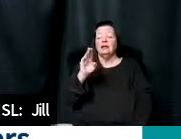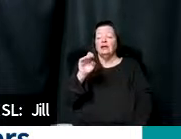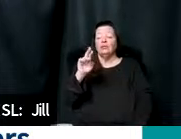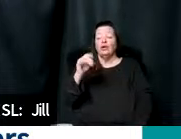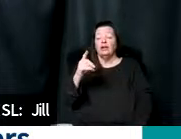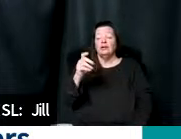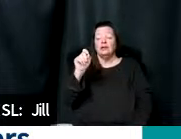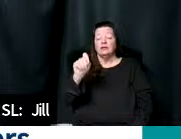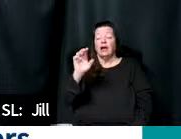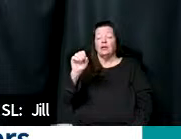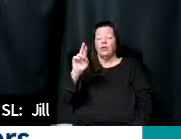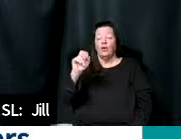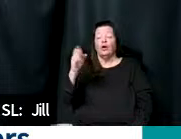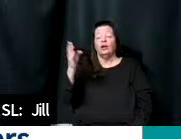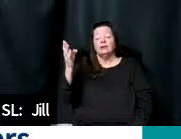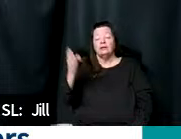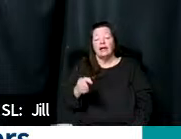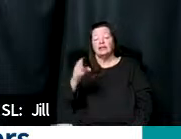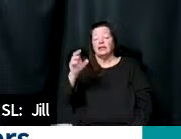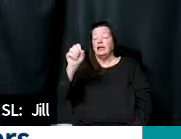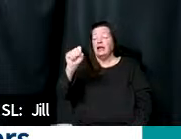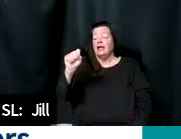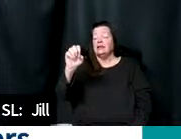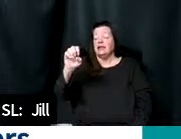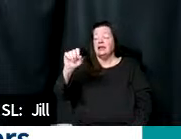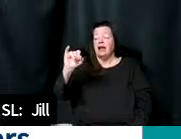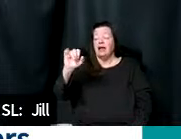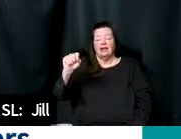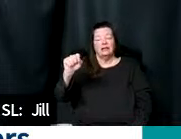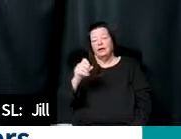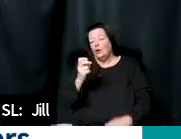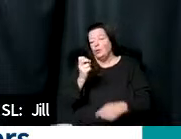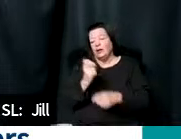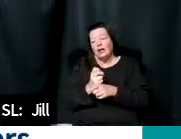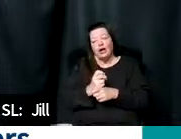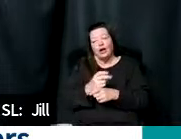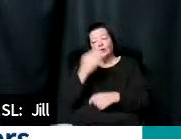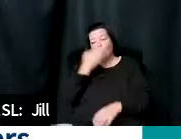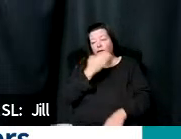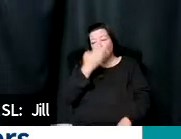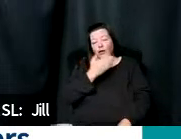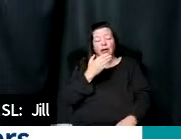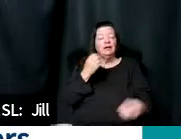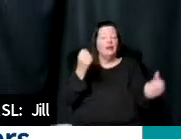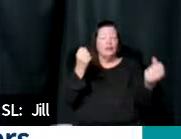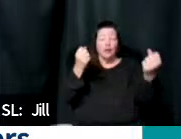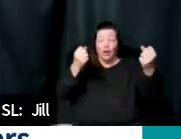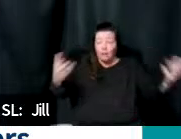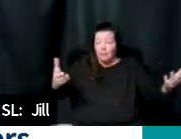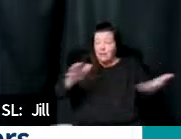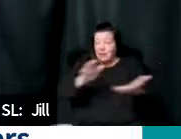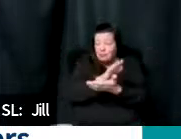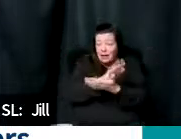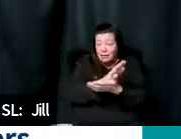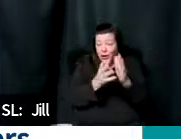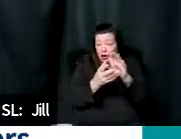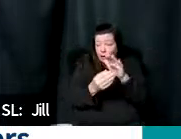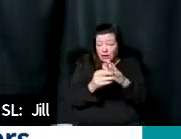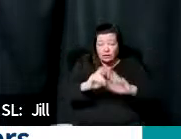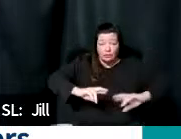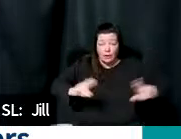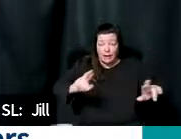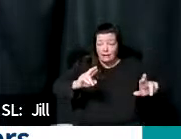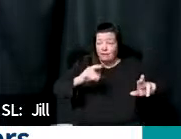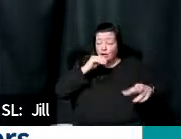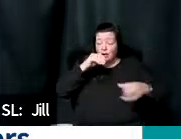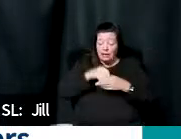interstatebridge.org/draft SEIS. It's really hard to miss if you go out to our webpage. There's also a number of hard copies available for in-person review. We